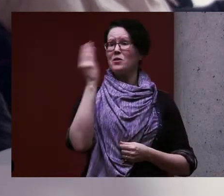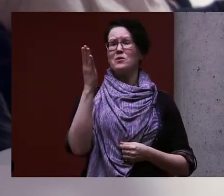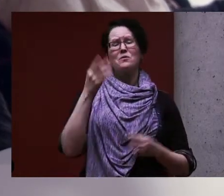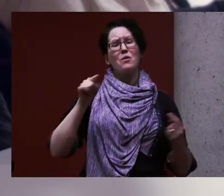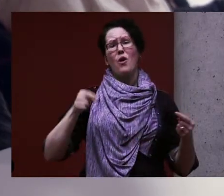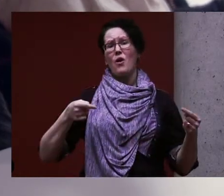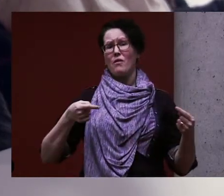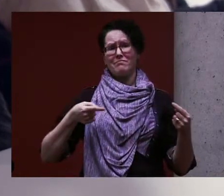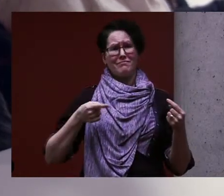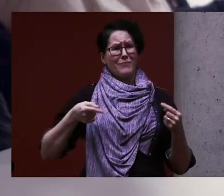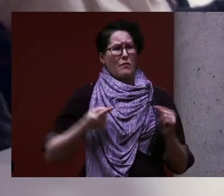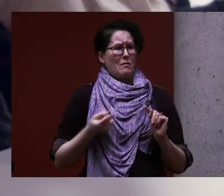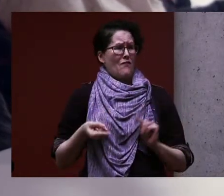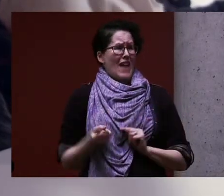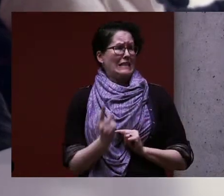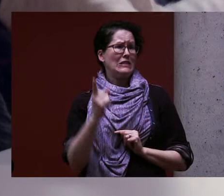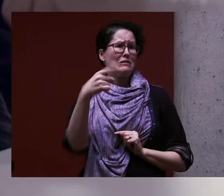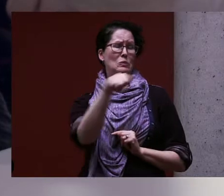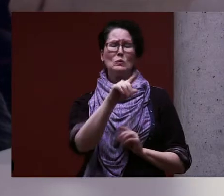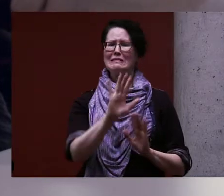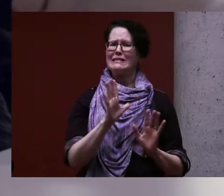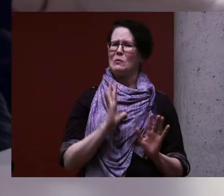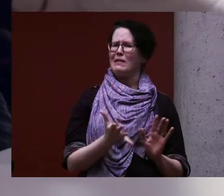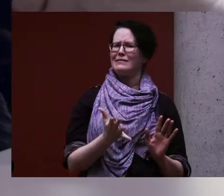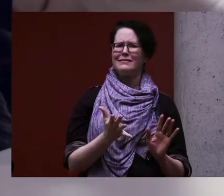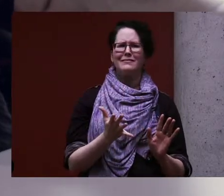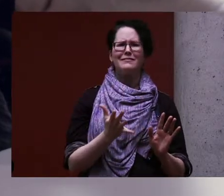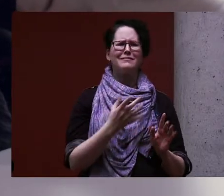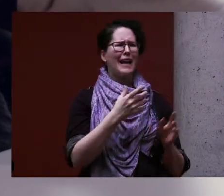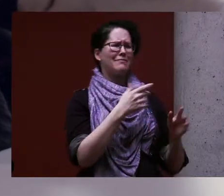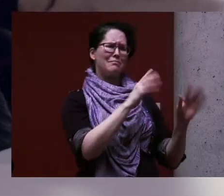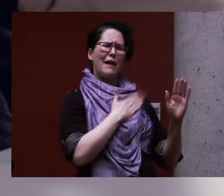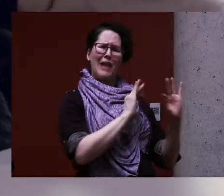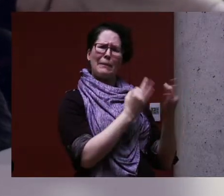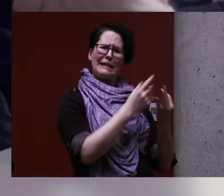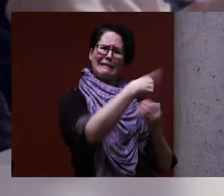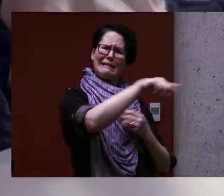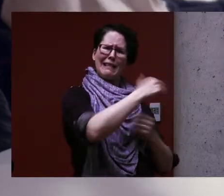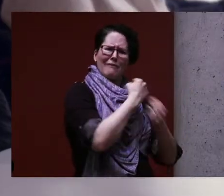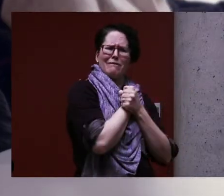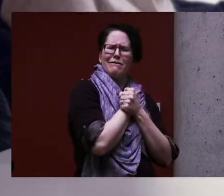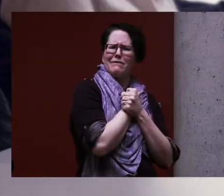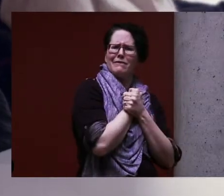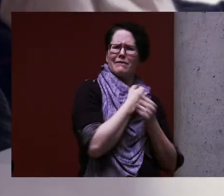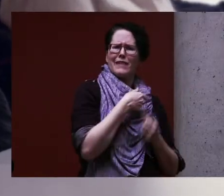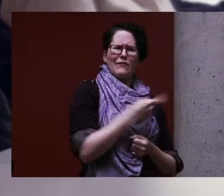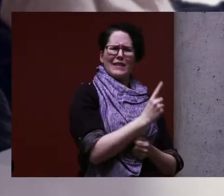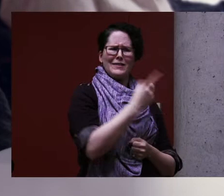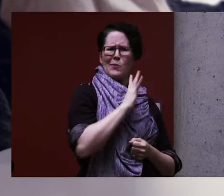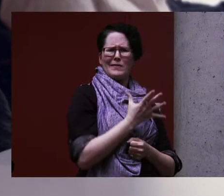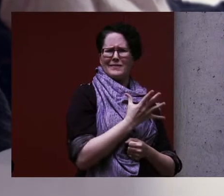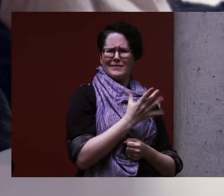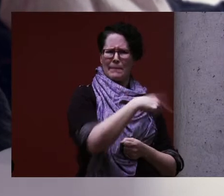to offend anyone I live with. They have all become my new family, and I care deeply